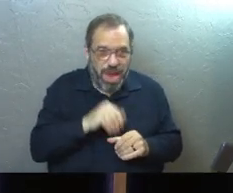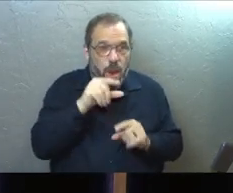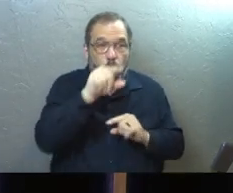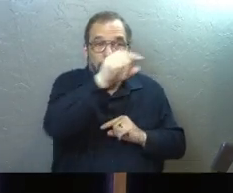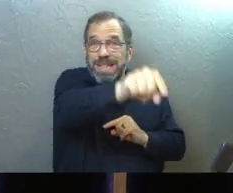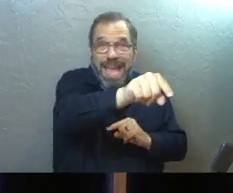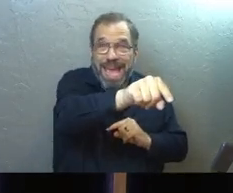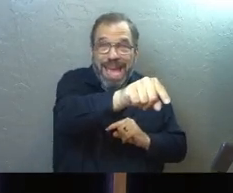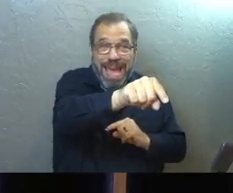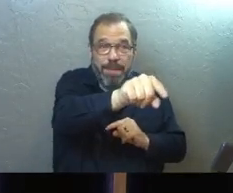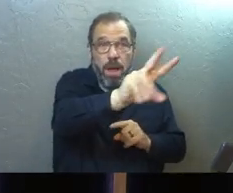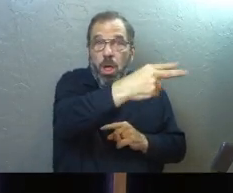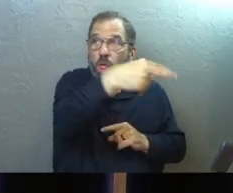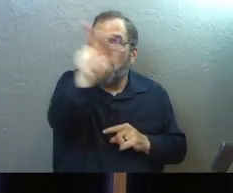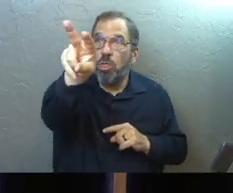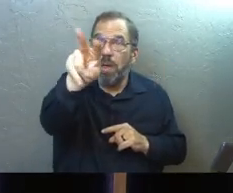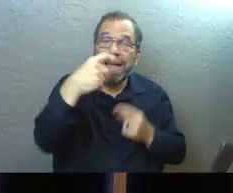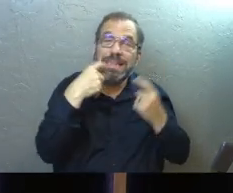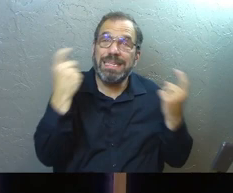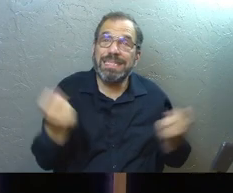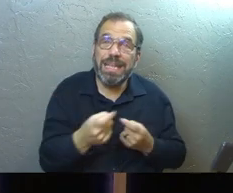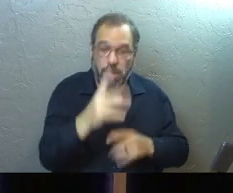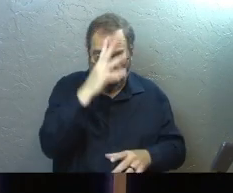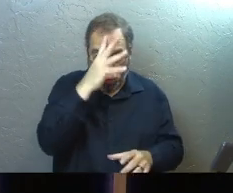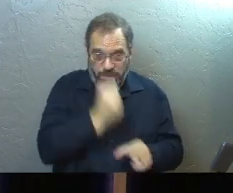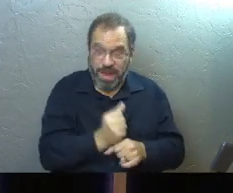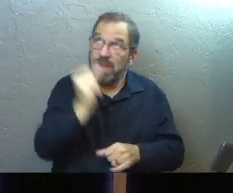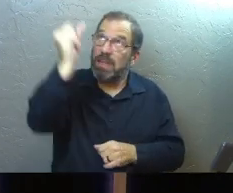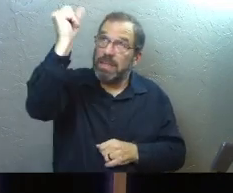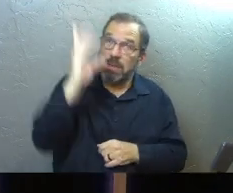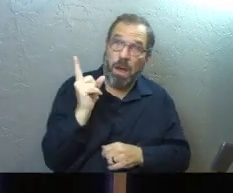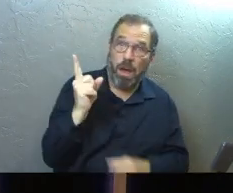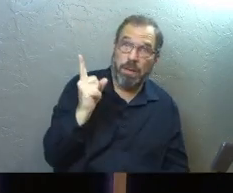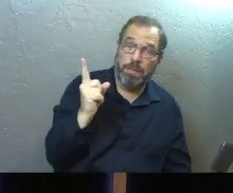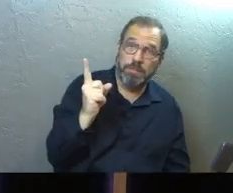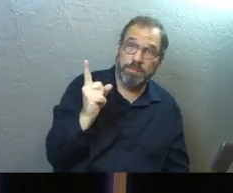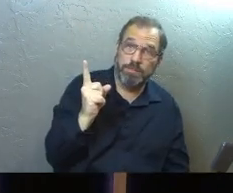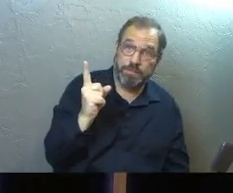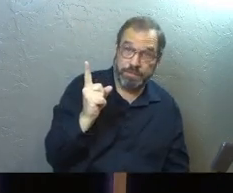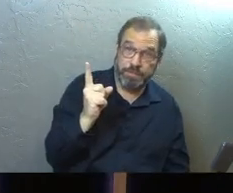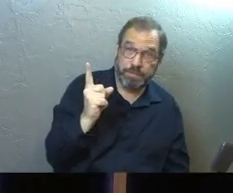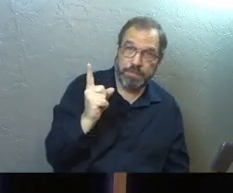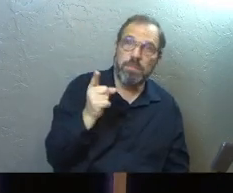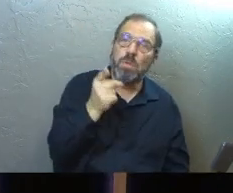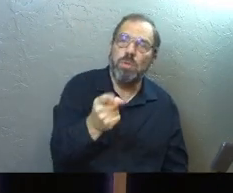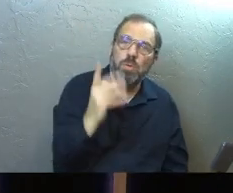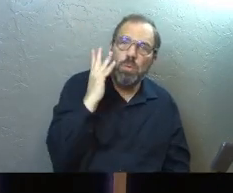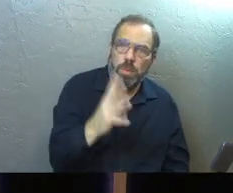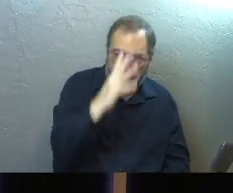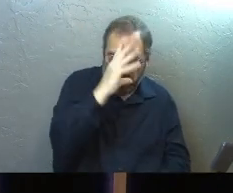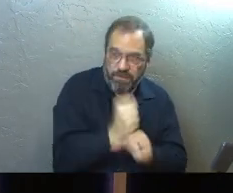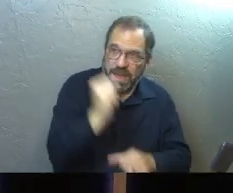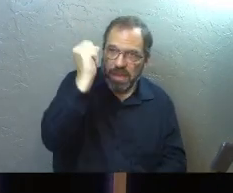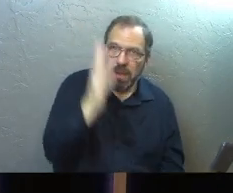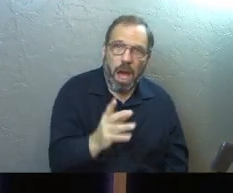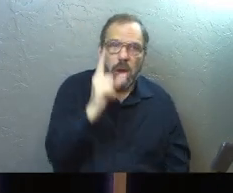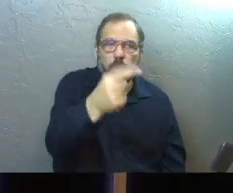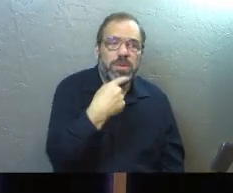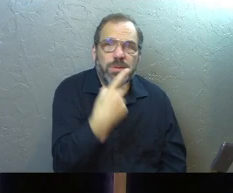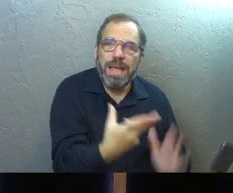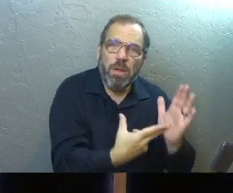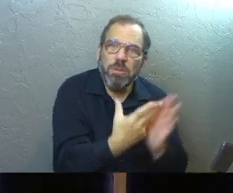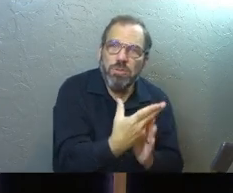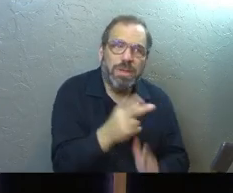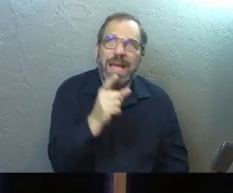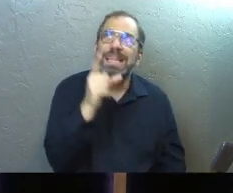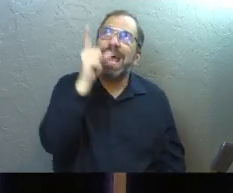the other person to look the other way at your sin. Your faith is in God. You're going to have faith in God when you go to tell the